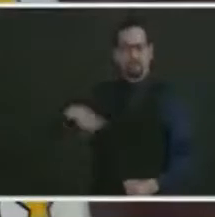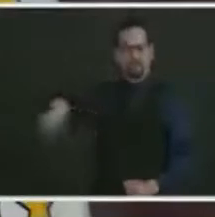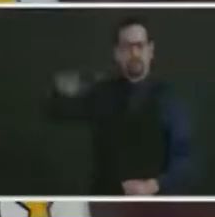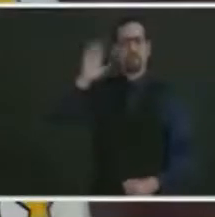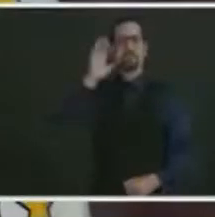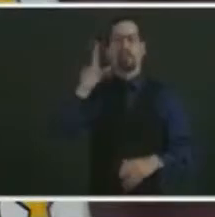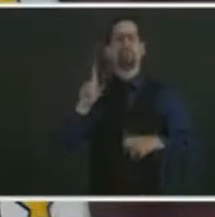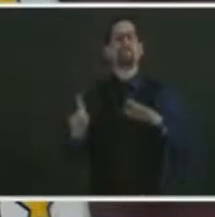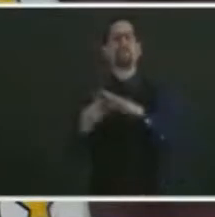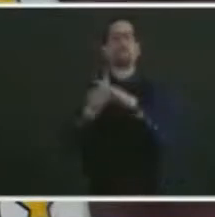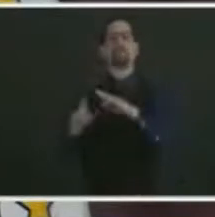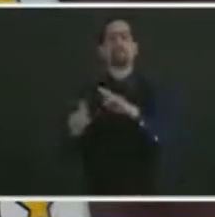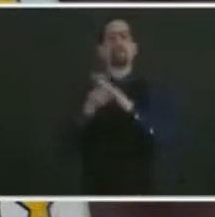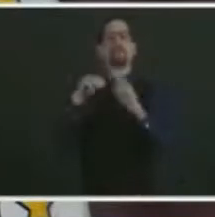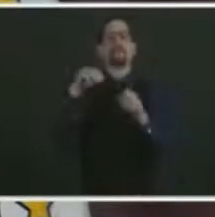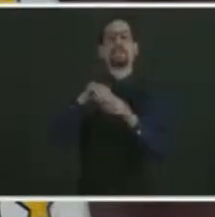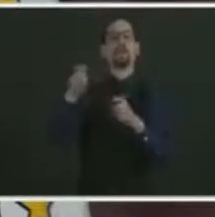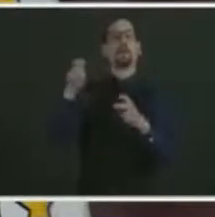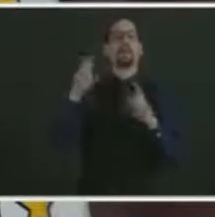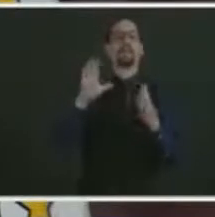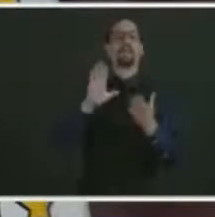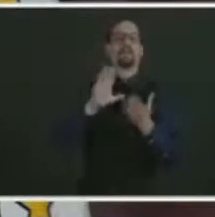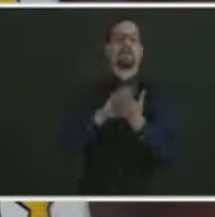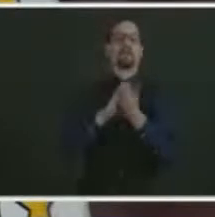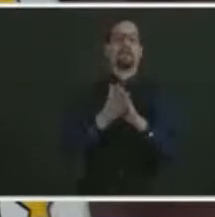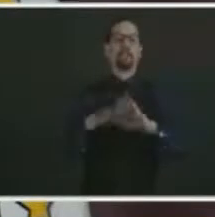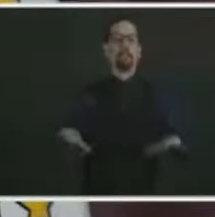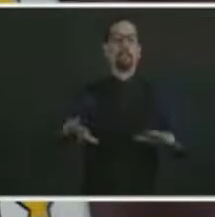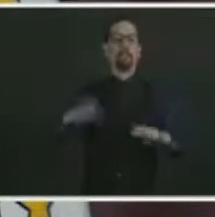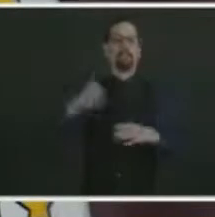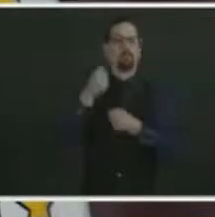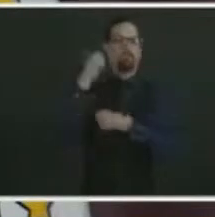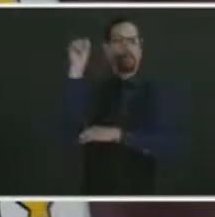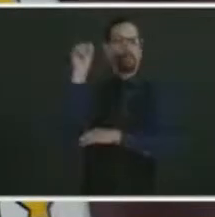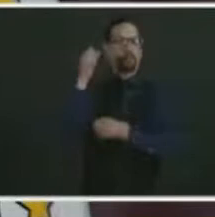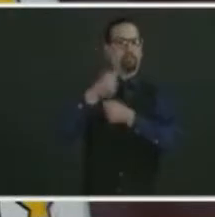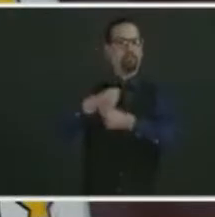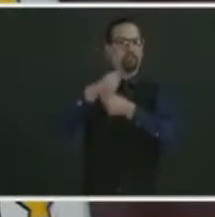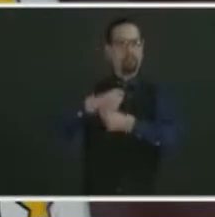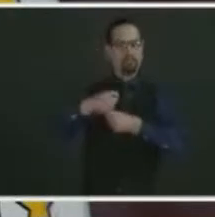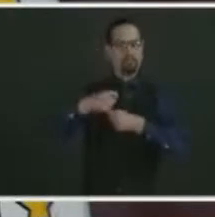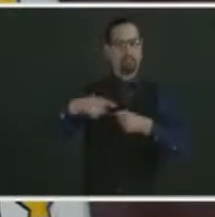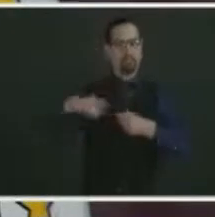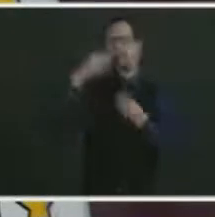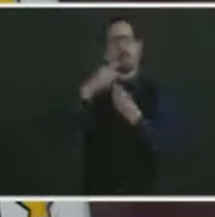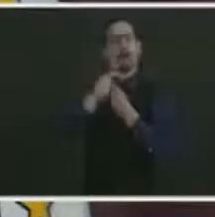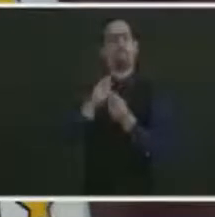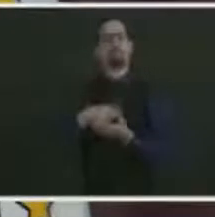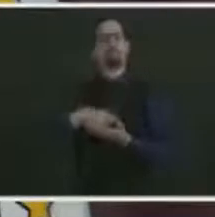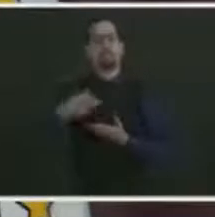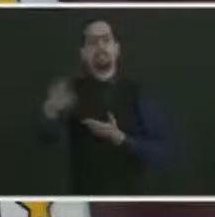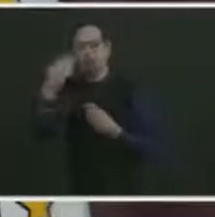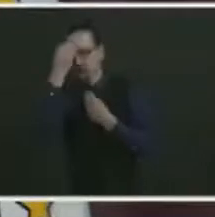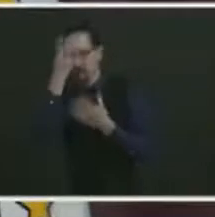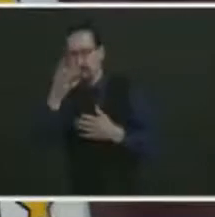at peaceful protests to provide information and resources to protesters. Could